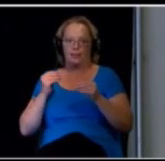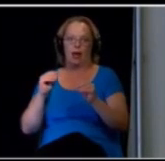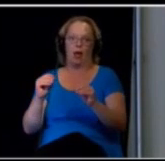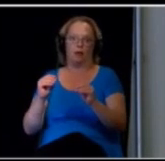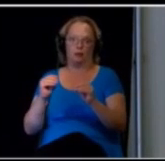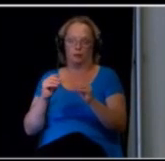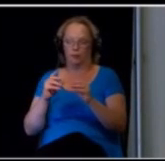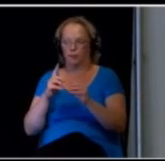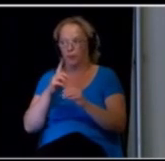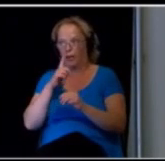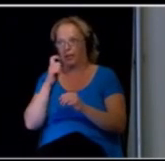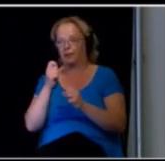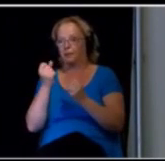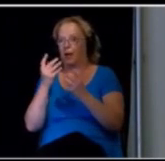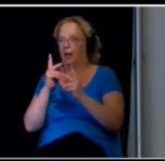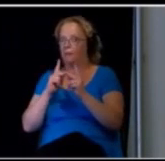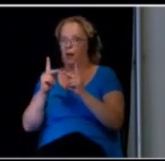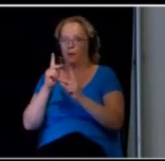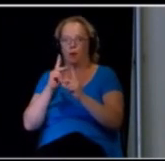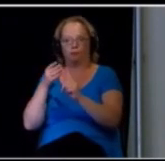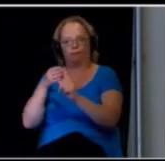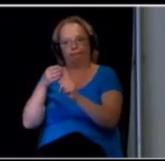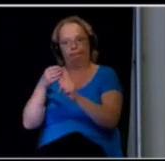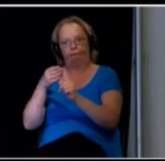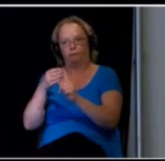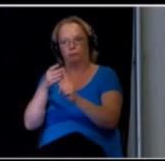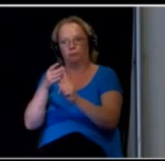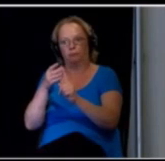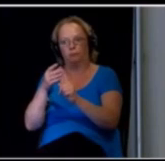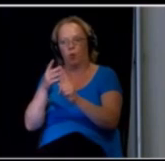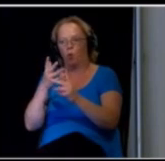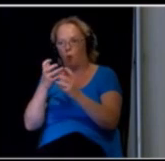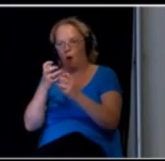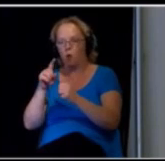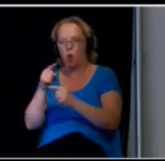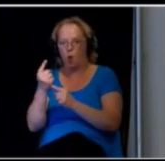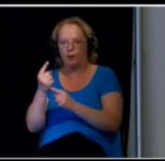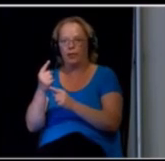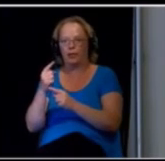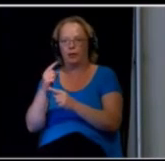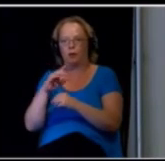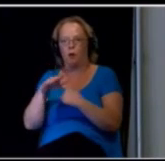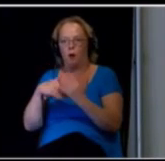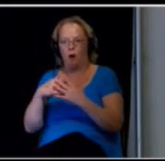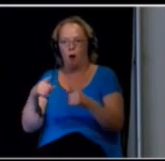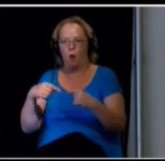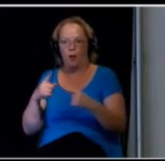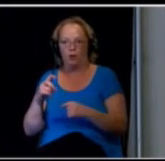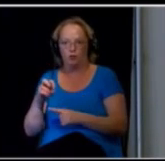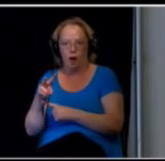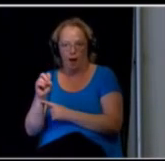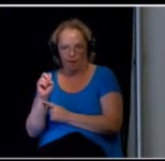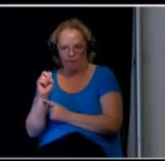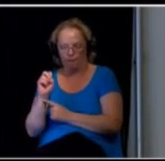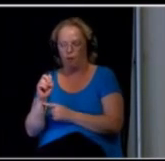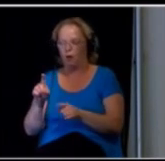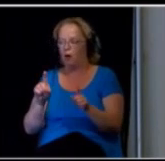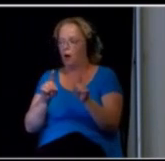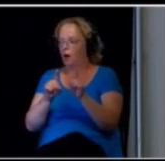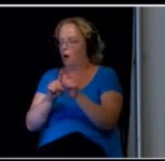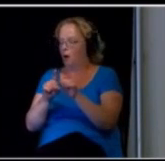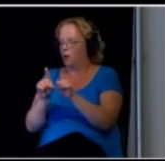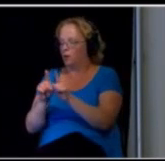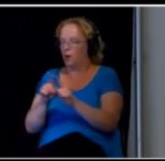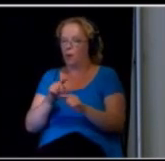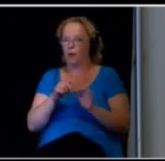lot of people who only will buy an all-wheel drive car. It also helps retire a lot of risk with the Model X,